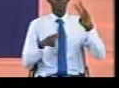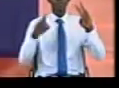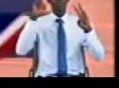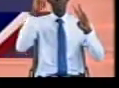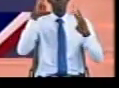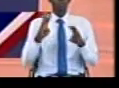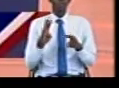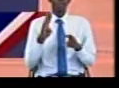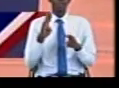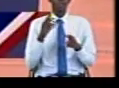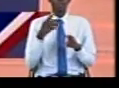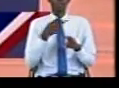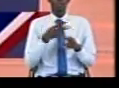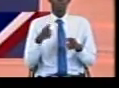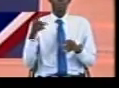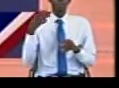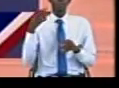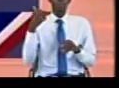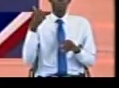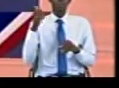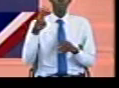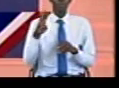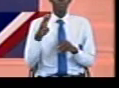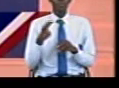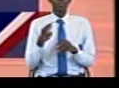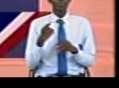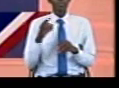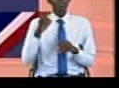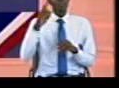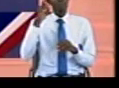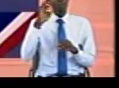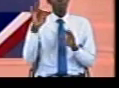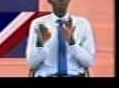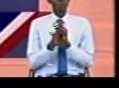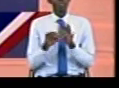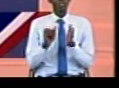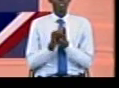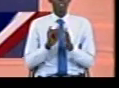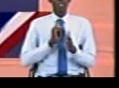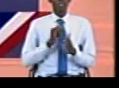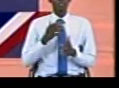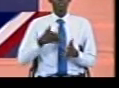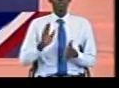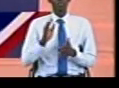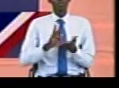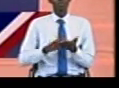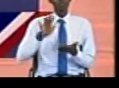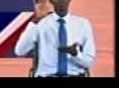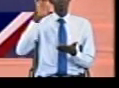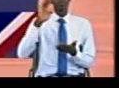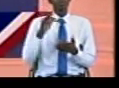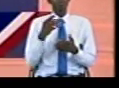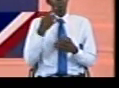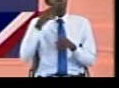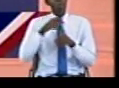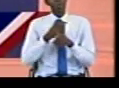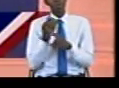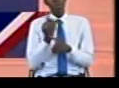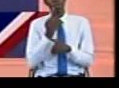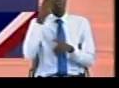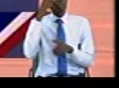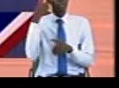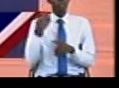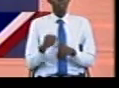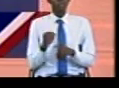14. But God forbid that I should glory, save in the cross, except in the cross of our Lord Jesus Christ,